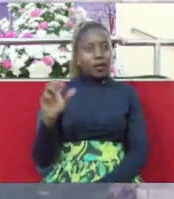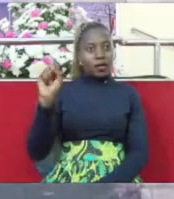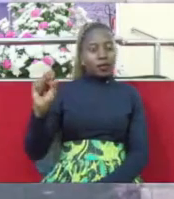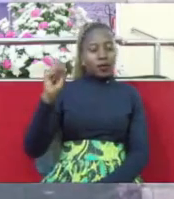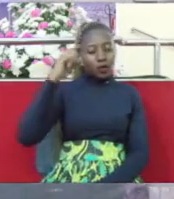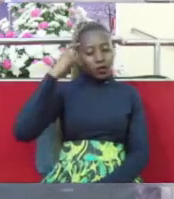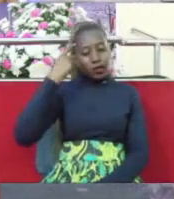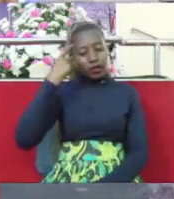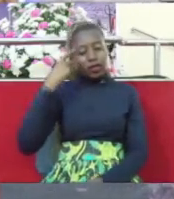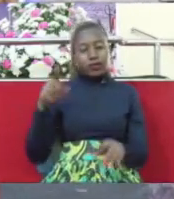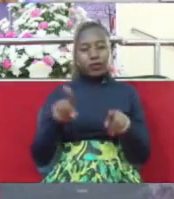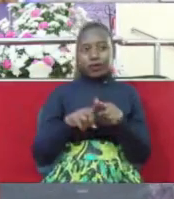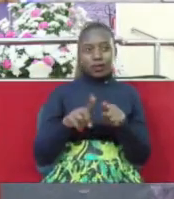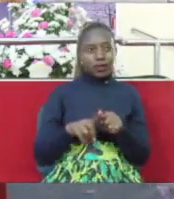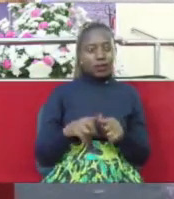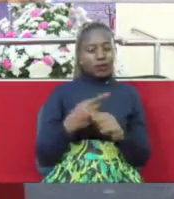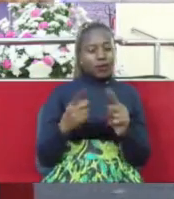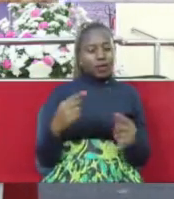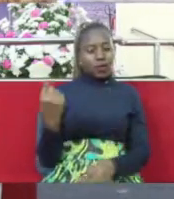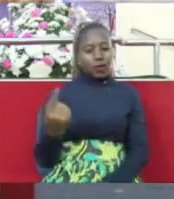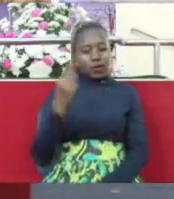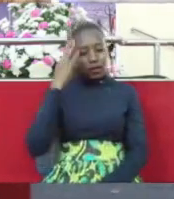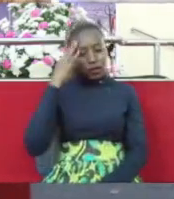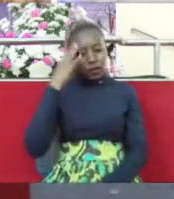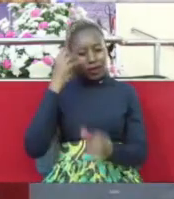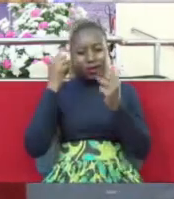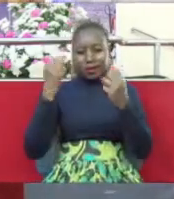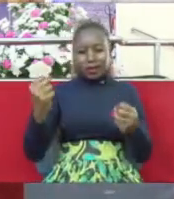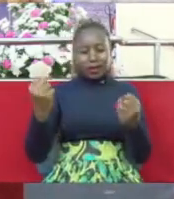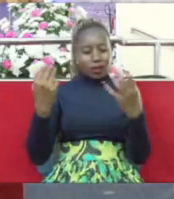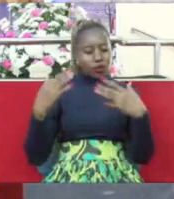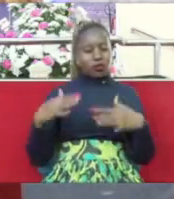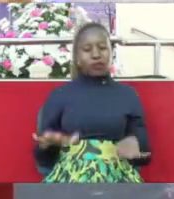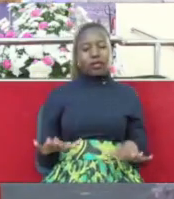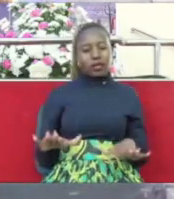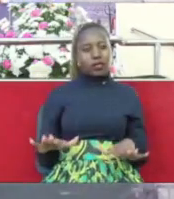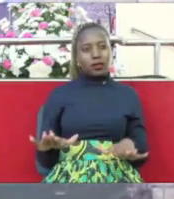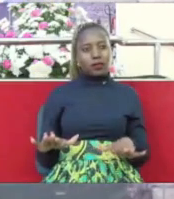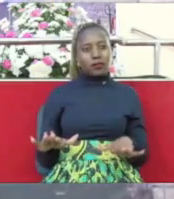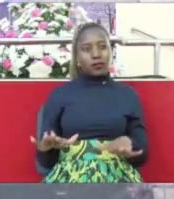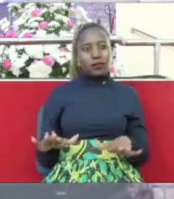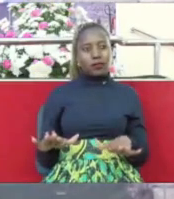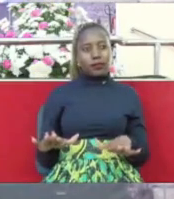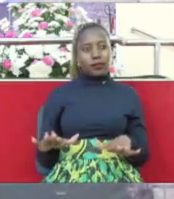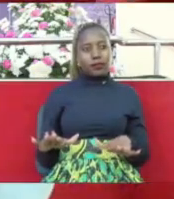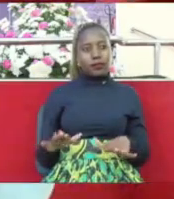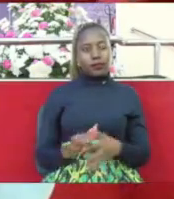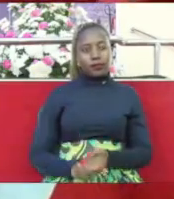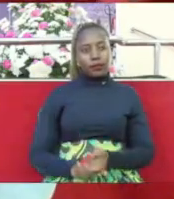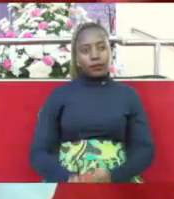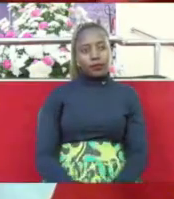that his strength had gone. He had lost the presence of God. Alifikiria tu wakati ataamshwa na Delila ataamka kama kawaida na afanye vitu kama